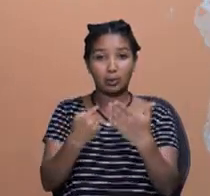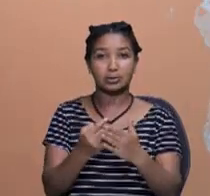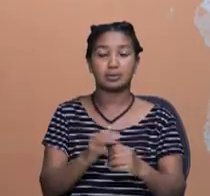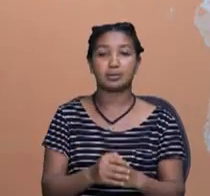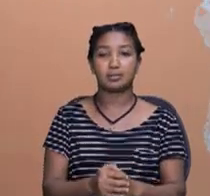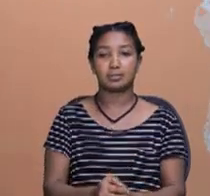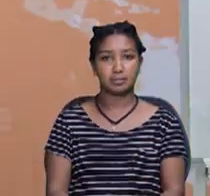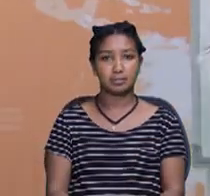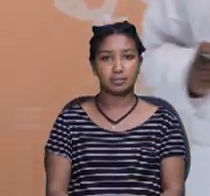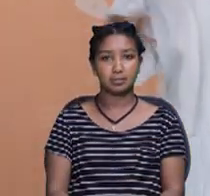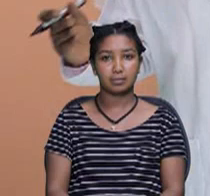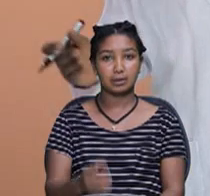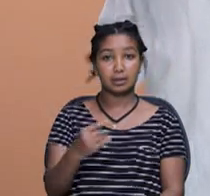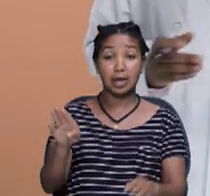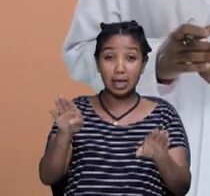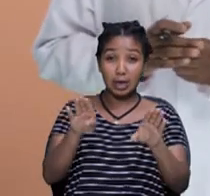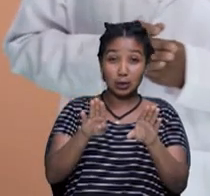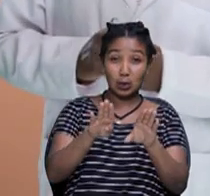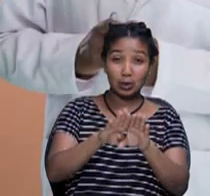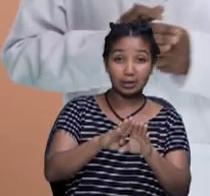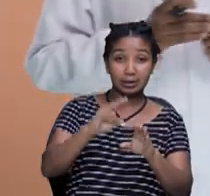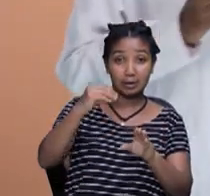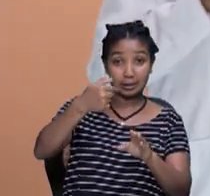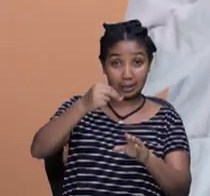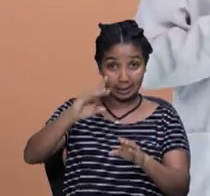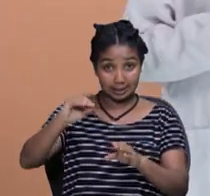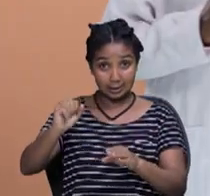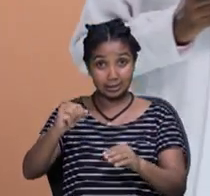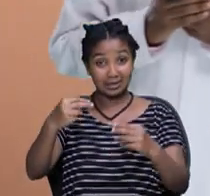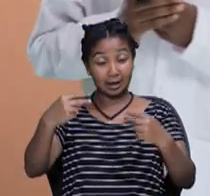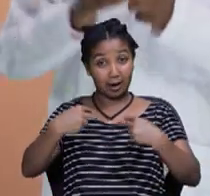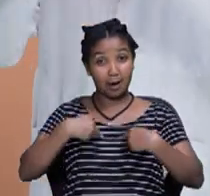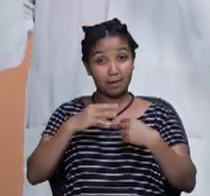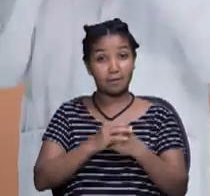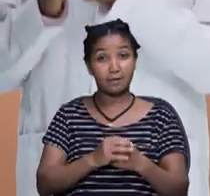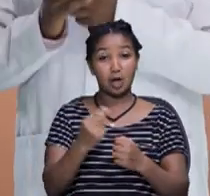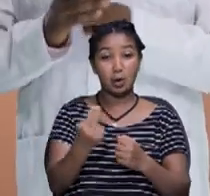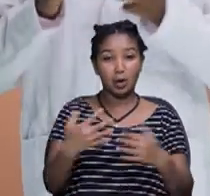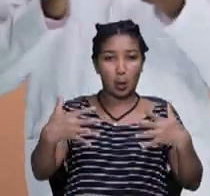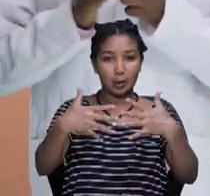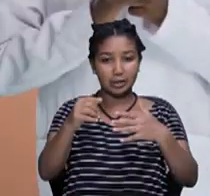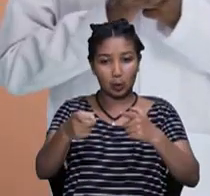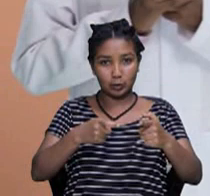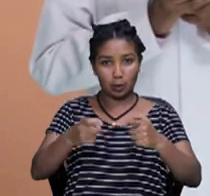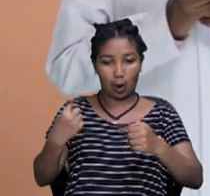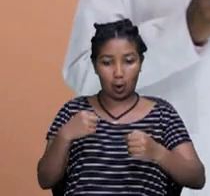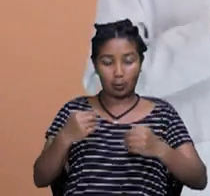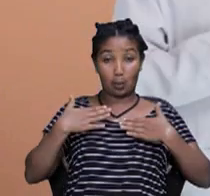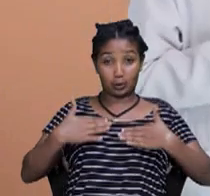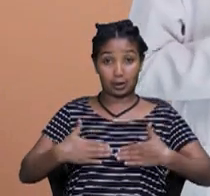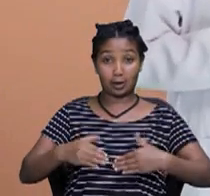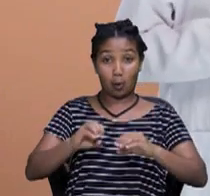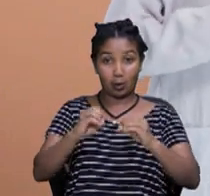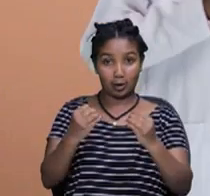endocrine systems. The endocrine glands that have a role in coordination and control of our body